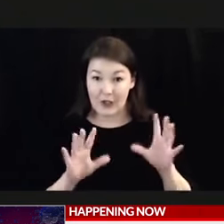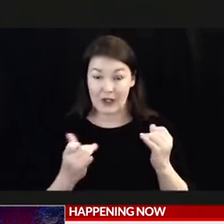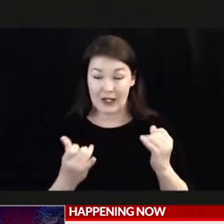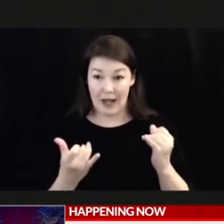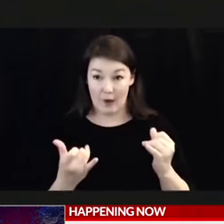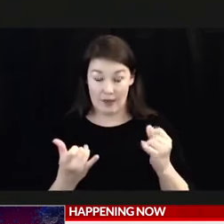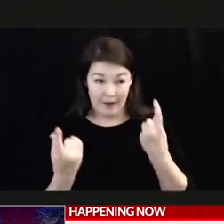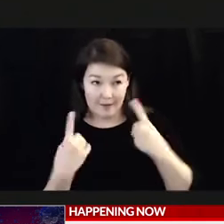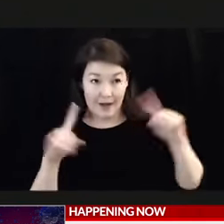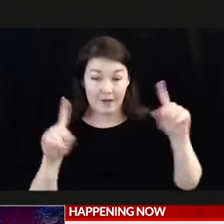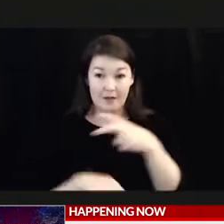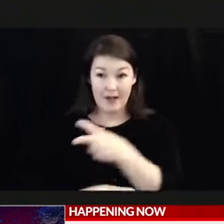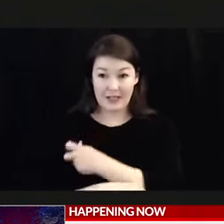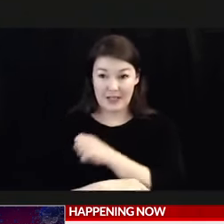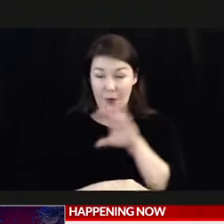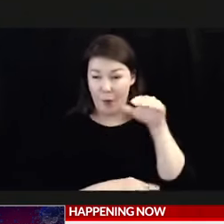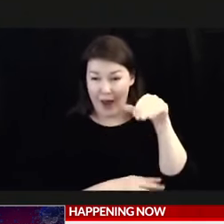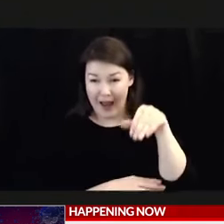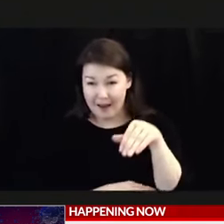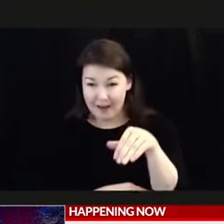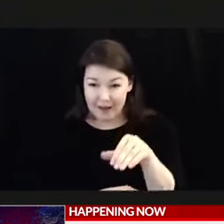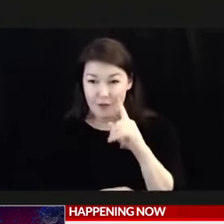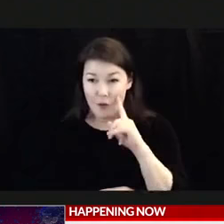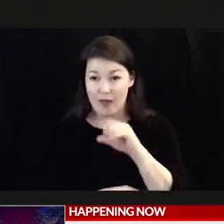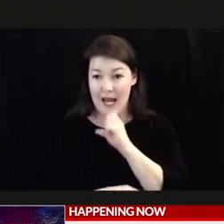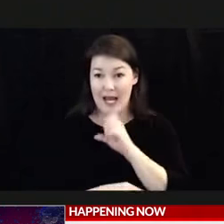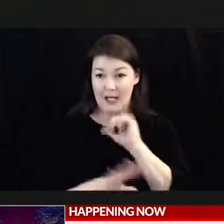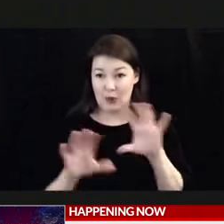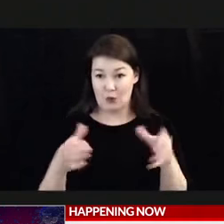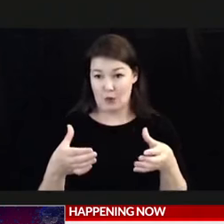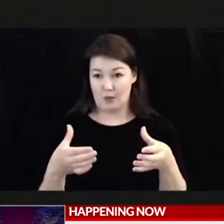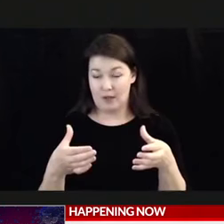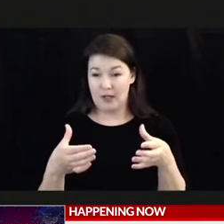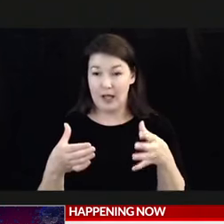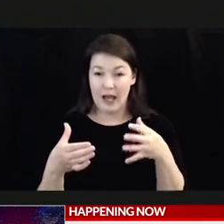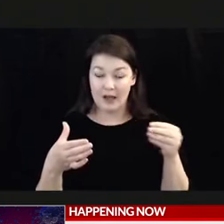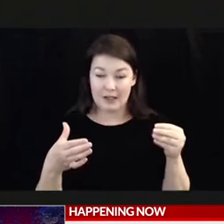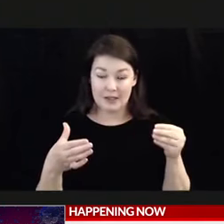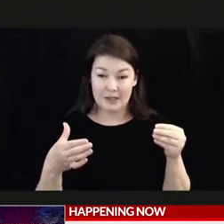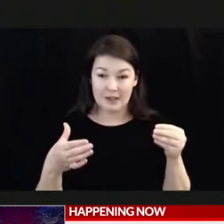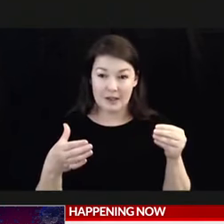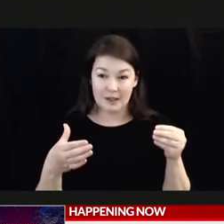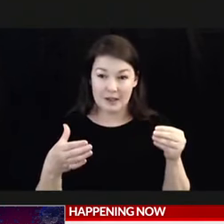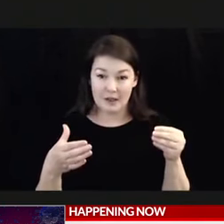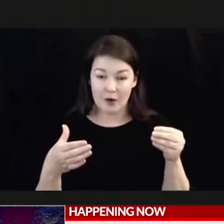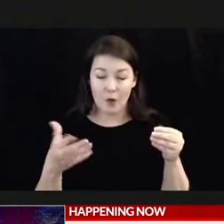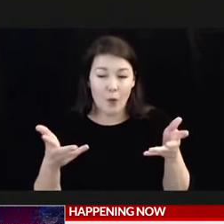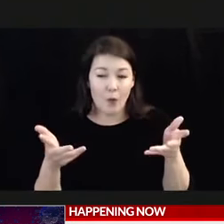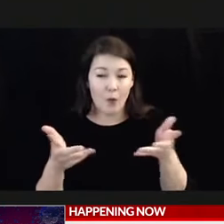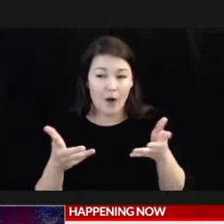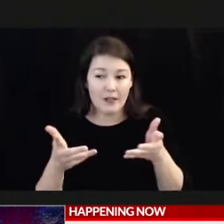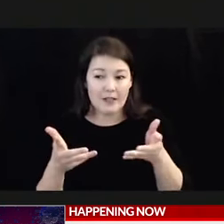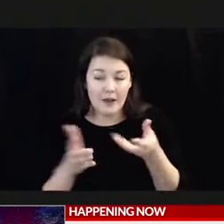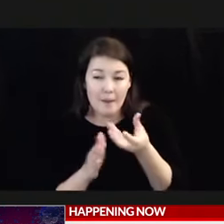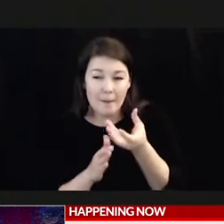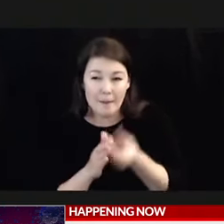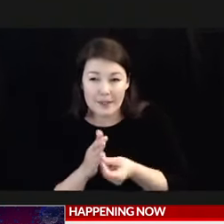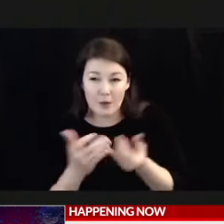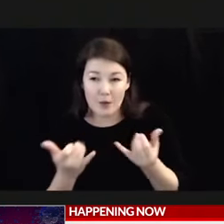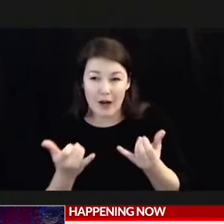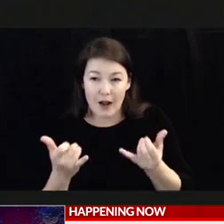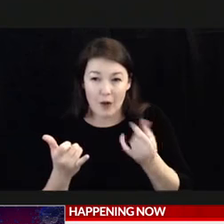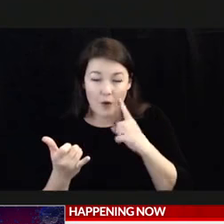vaccine is waning in that particular age group? And and what's missing right now for the